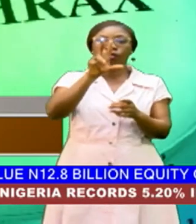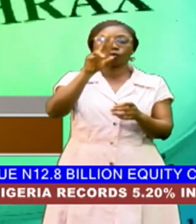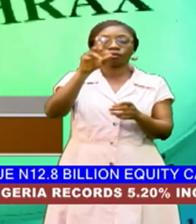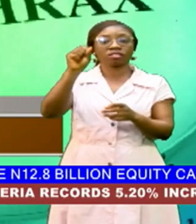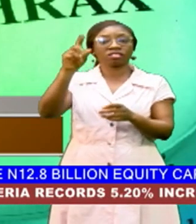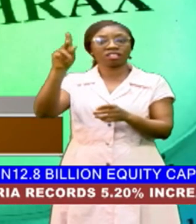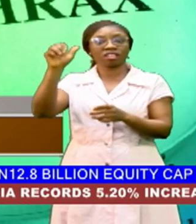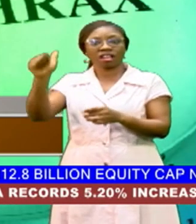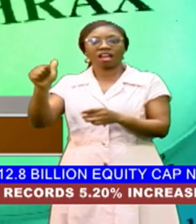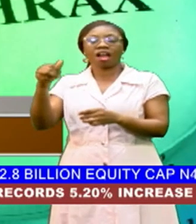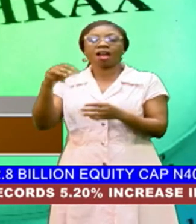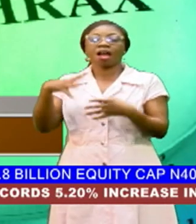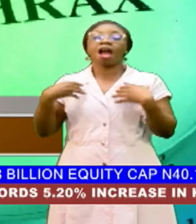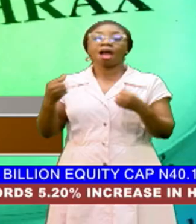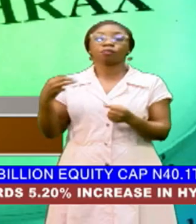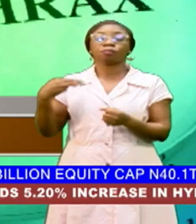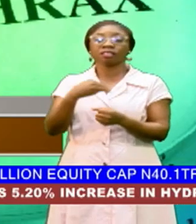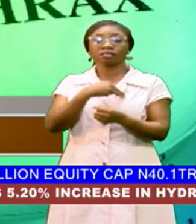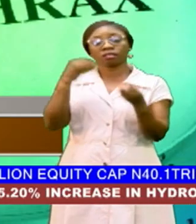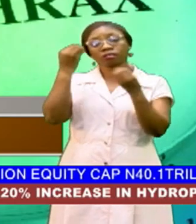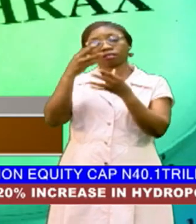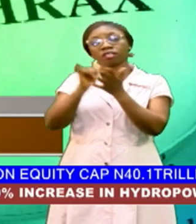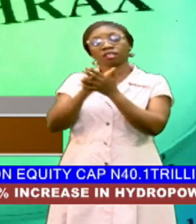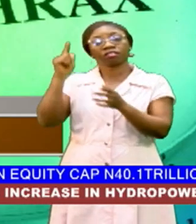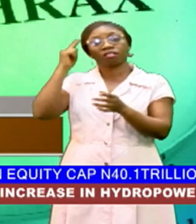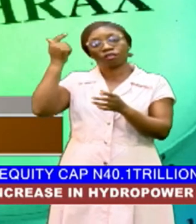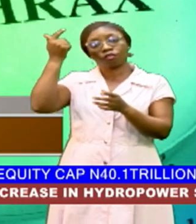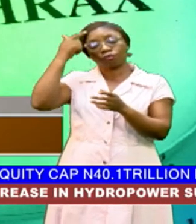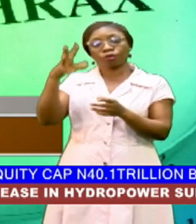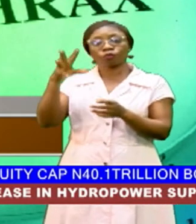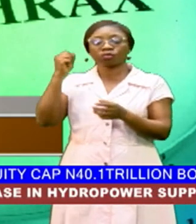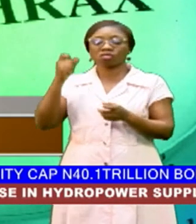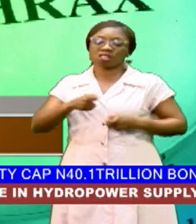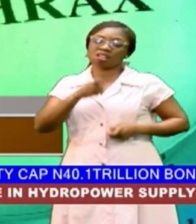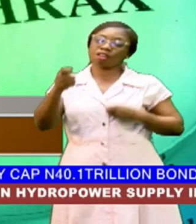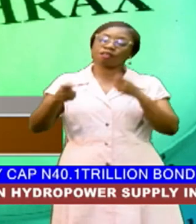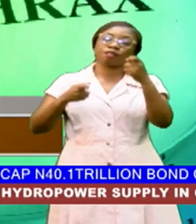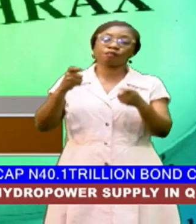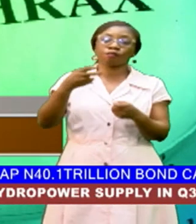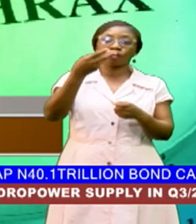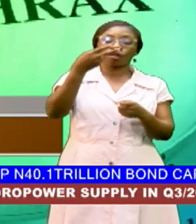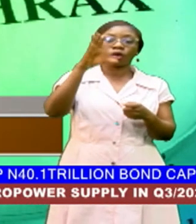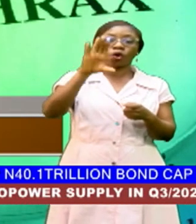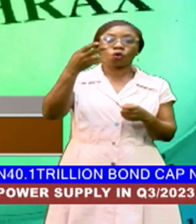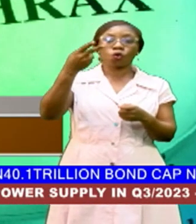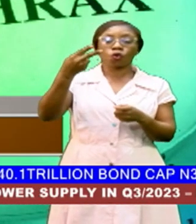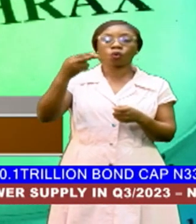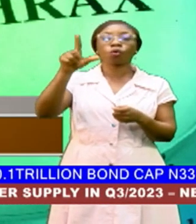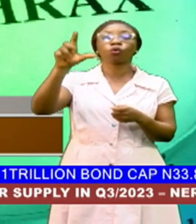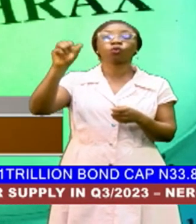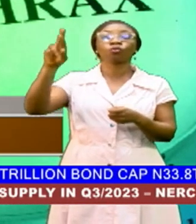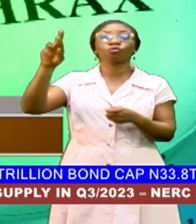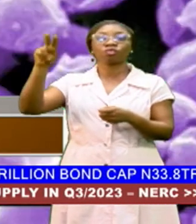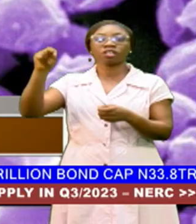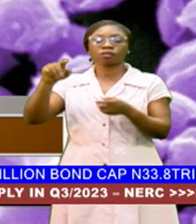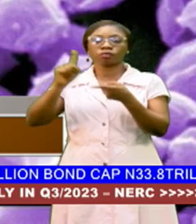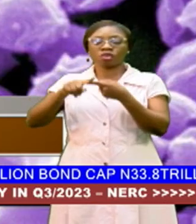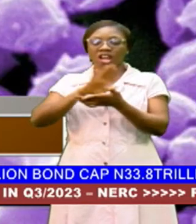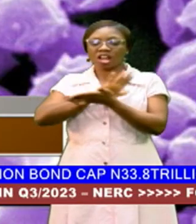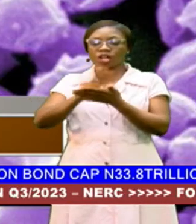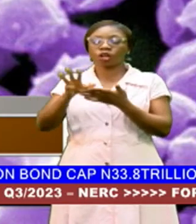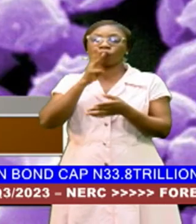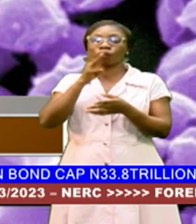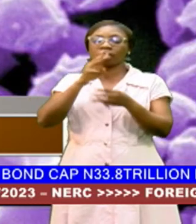Minister Silva Masebo said the government was distributing chlorine to purify water in areas affected by